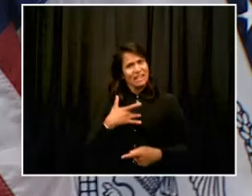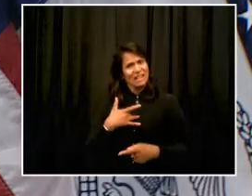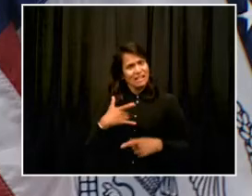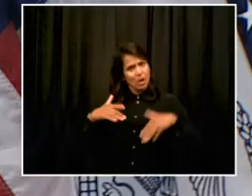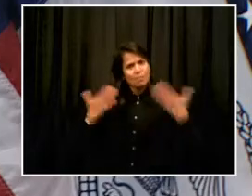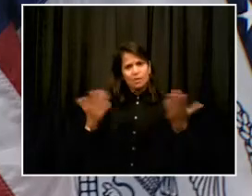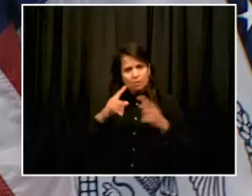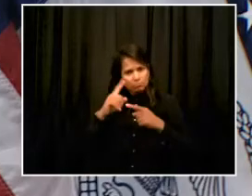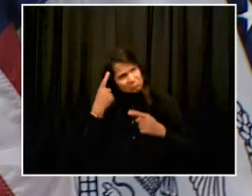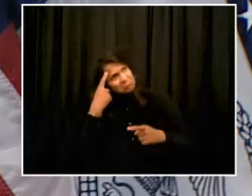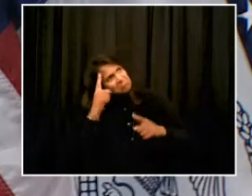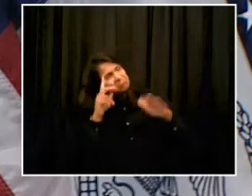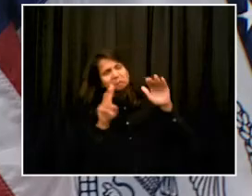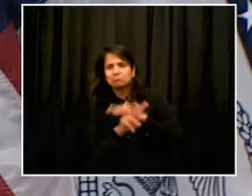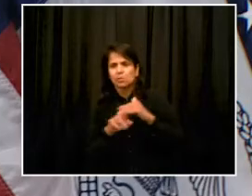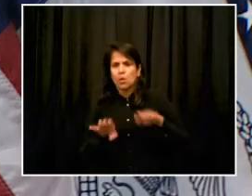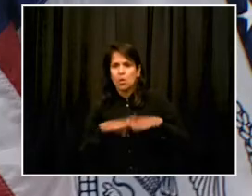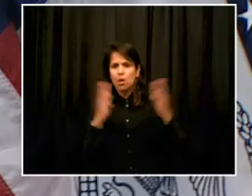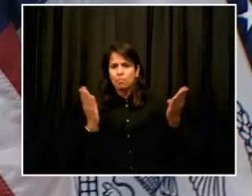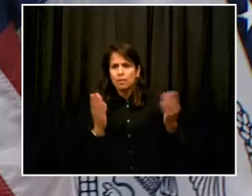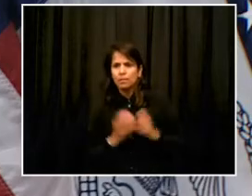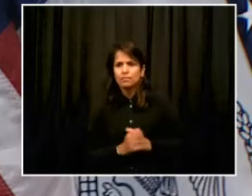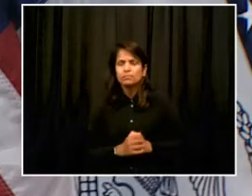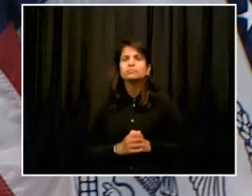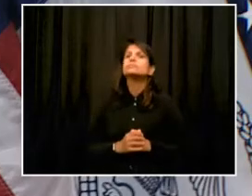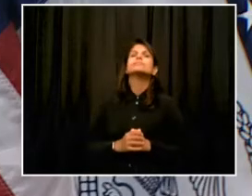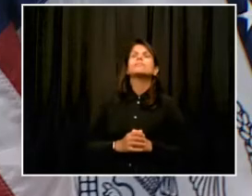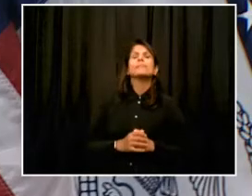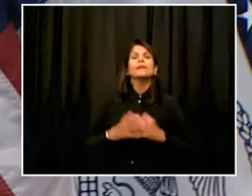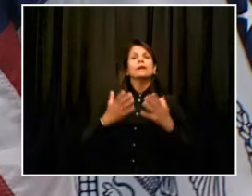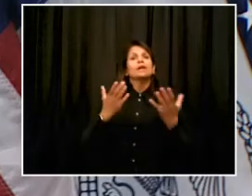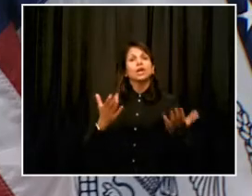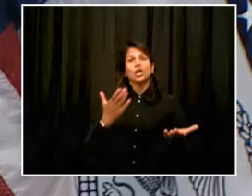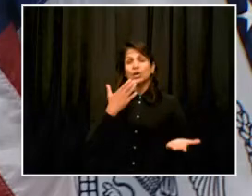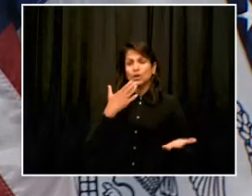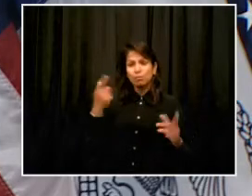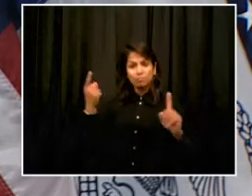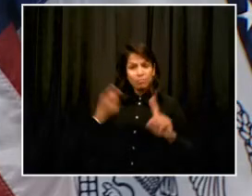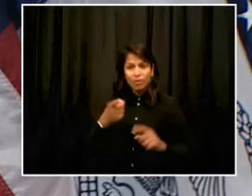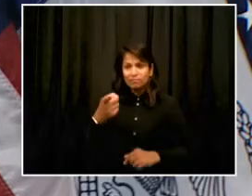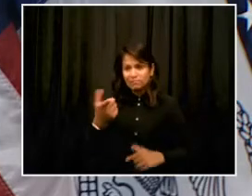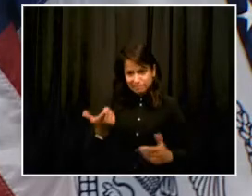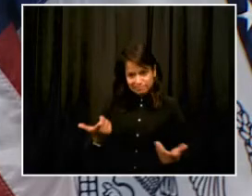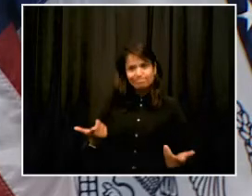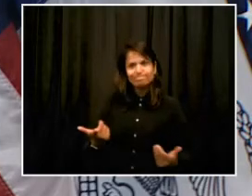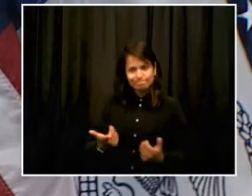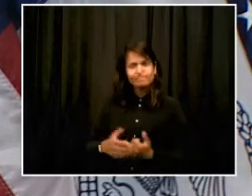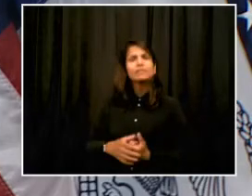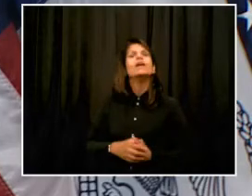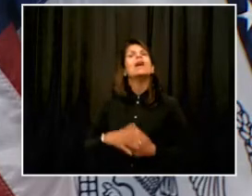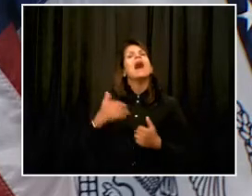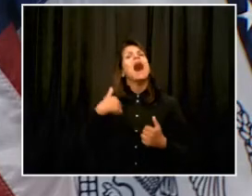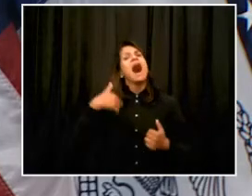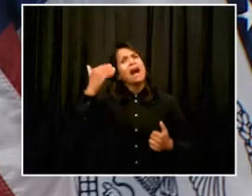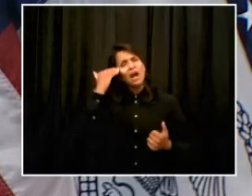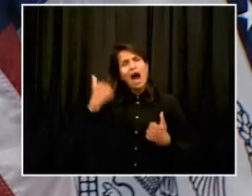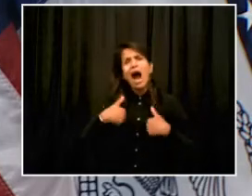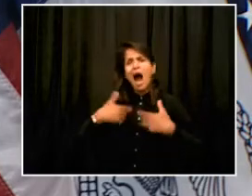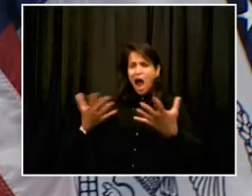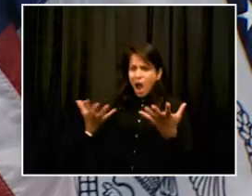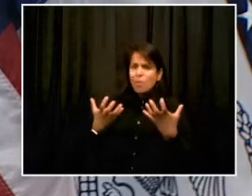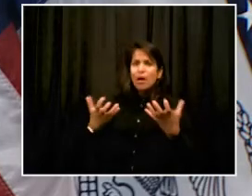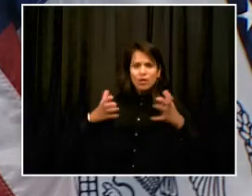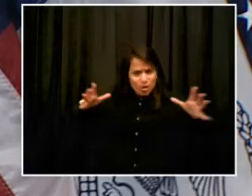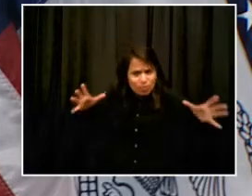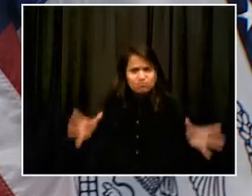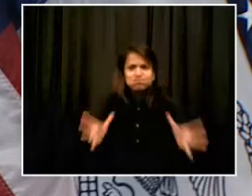any business have to be closed if it doesn't need to be. We don't want to see people out of work. Obviously, gone to a great extent to try and